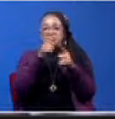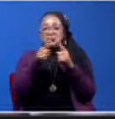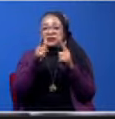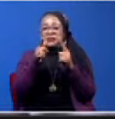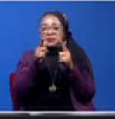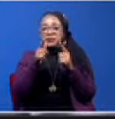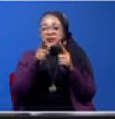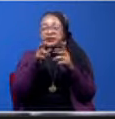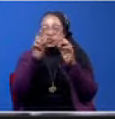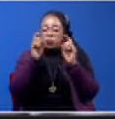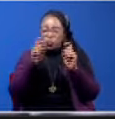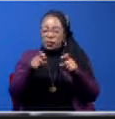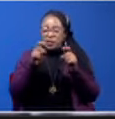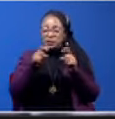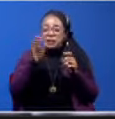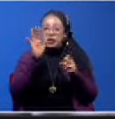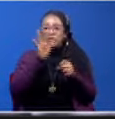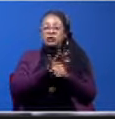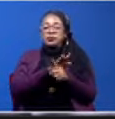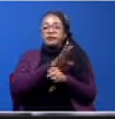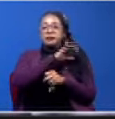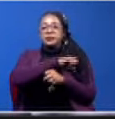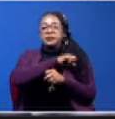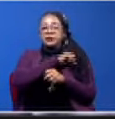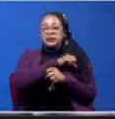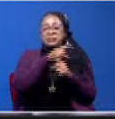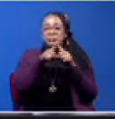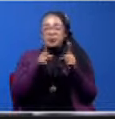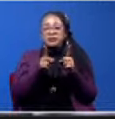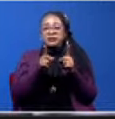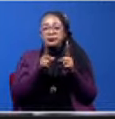a lot of patience. It does require a lot of patience, but